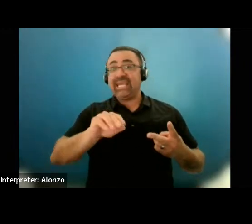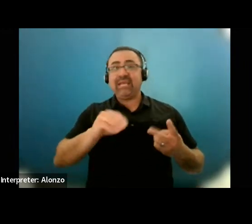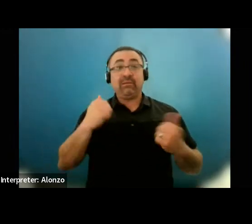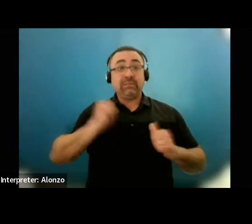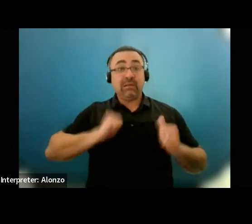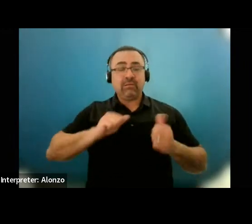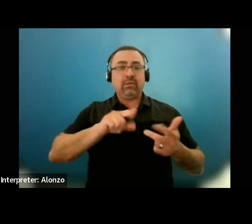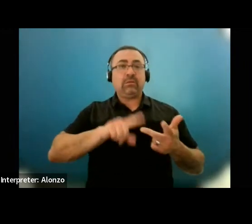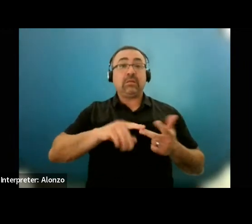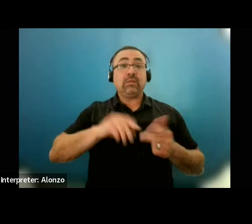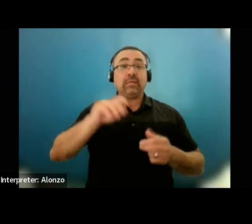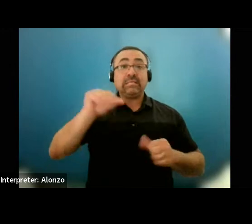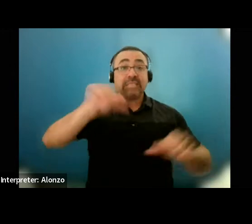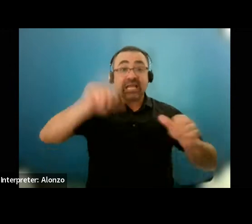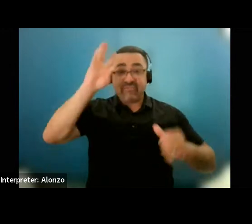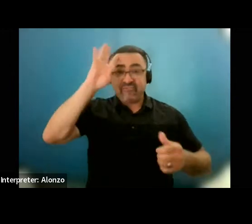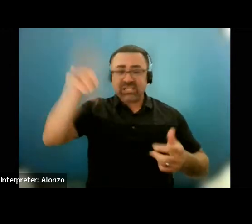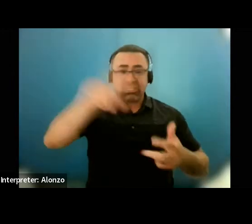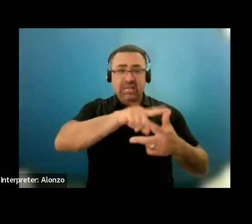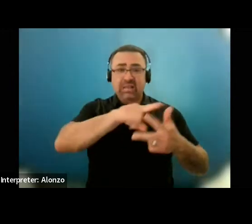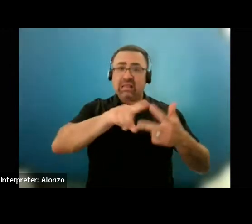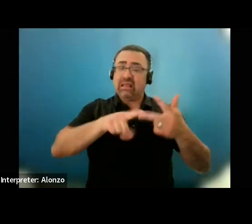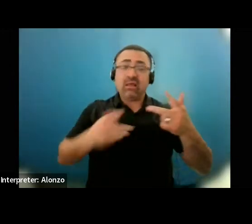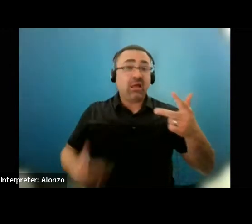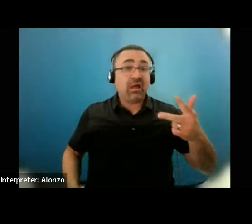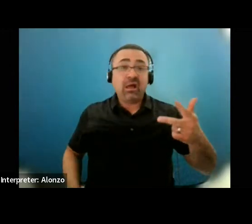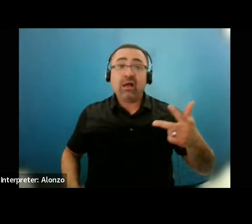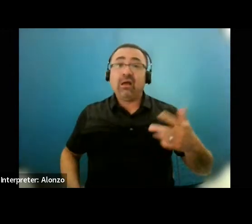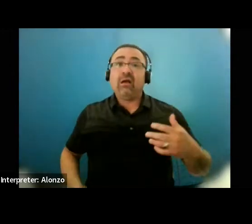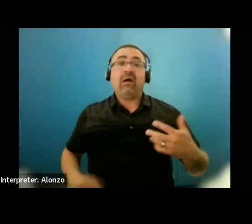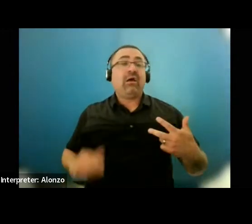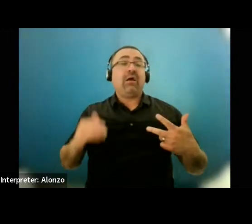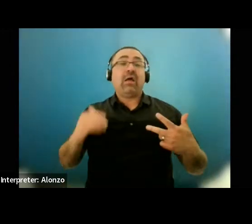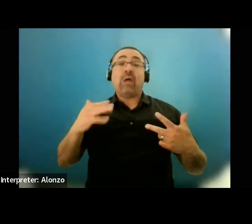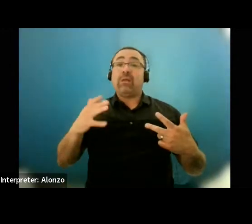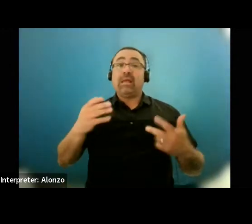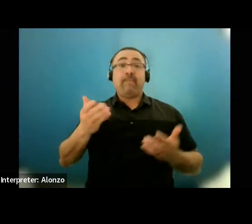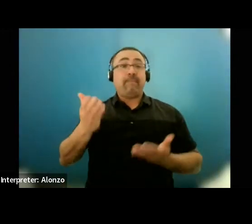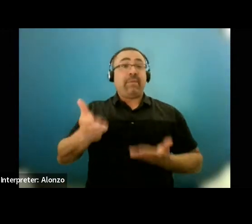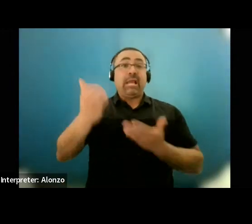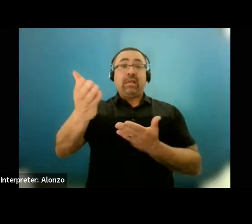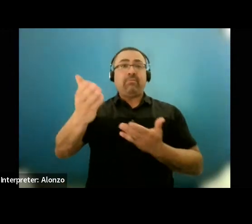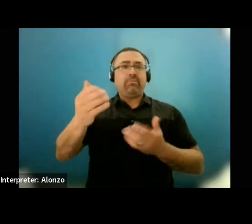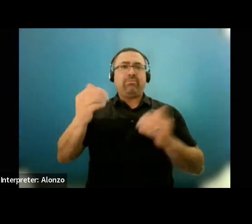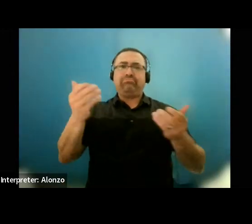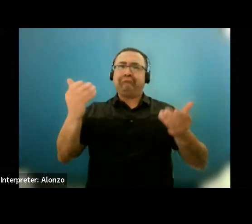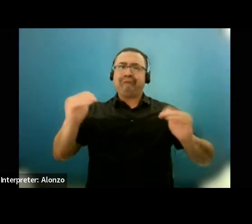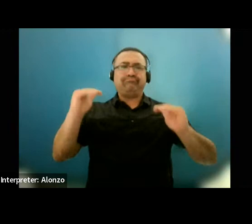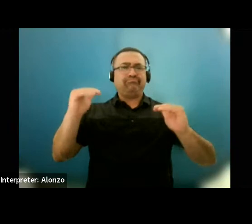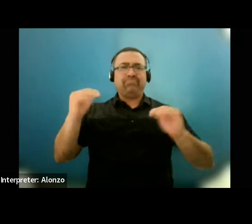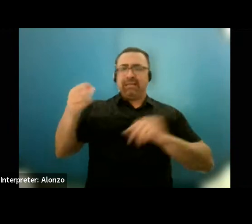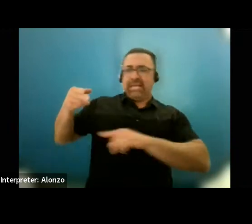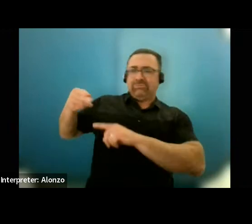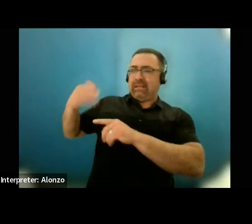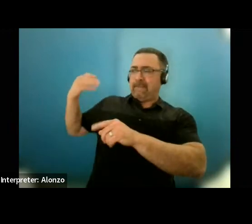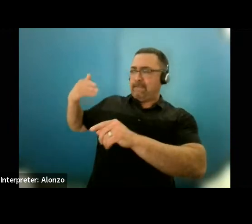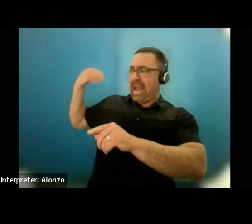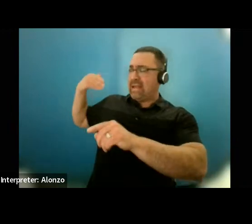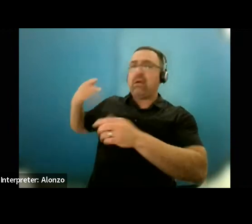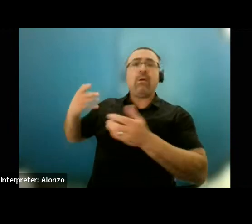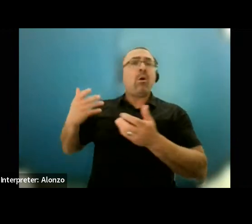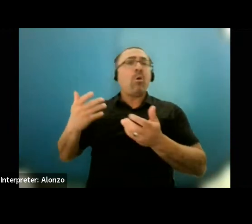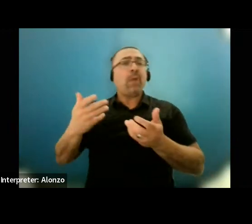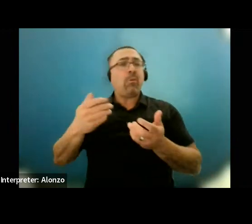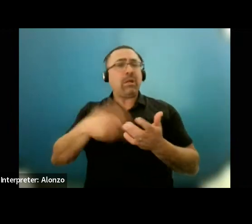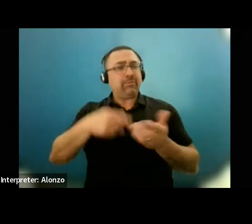about science fiction. We shouldn't exist in I want to, bring up and lift up our history in the past, but let's talk about what we're